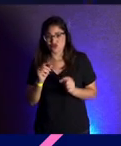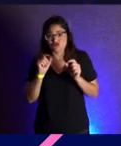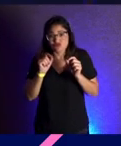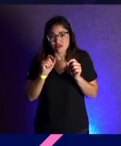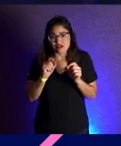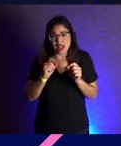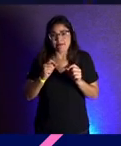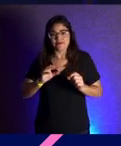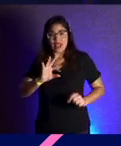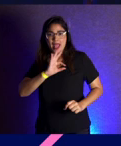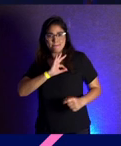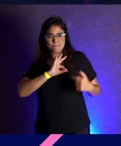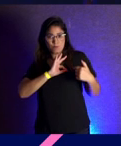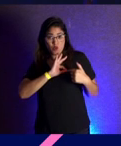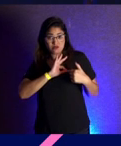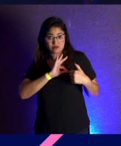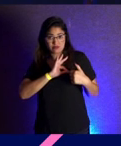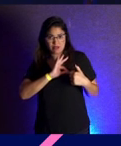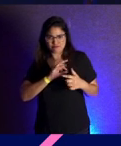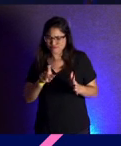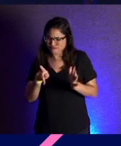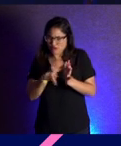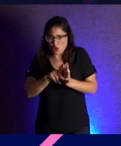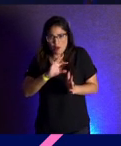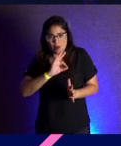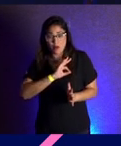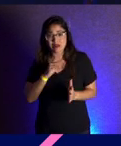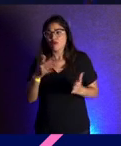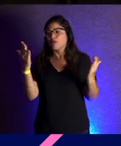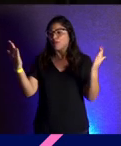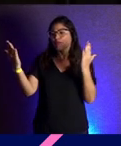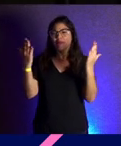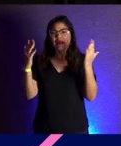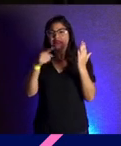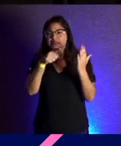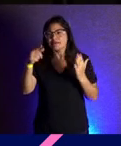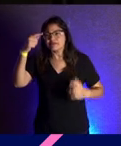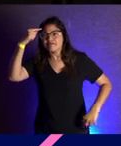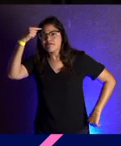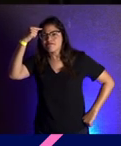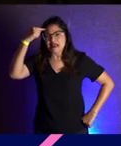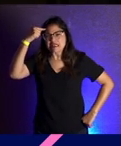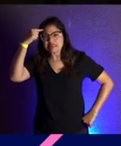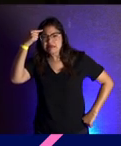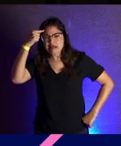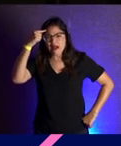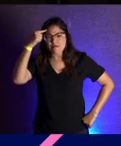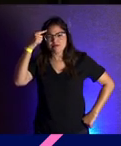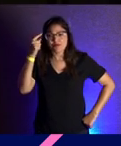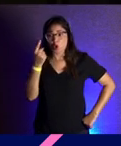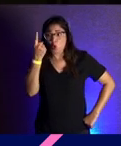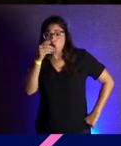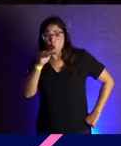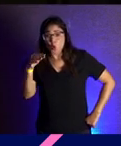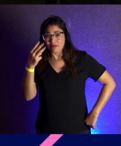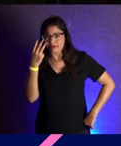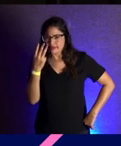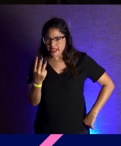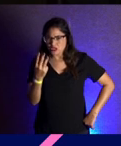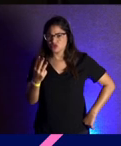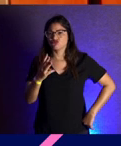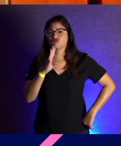comparison important thing, is to think about. Is 1/3 of all stranger homicides committed by police a reasonable